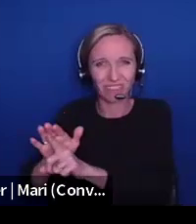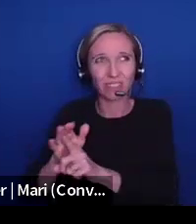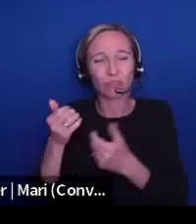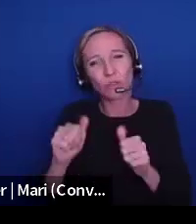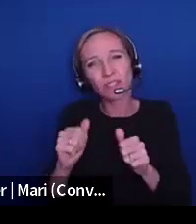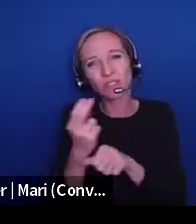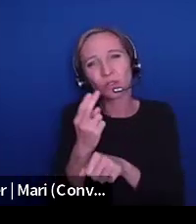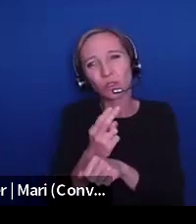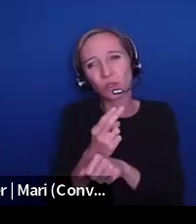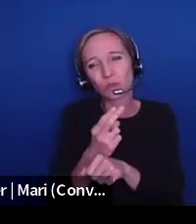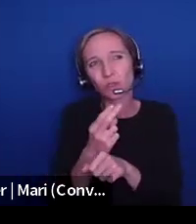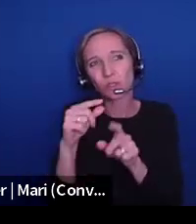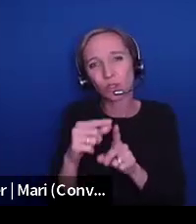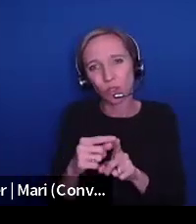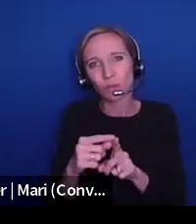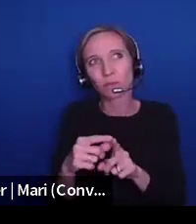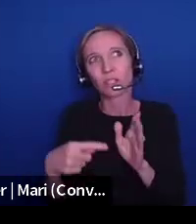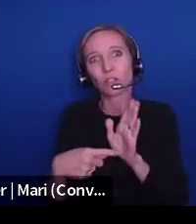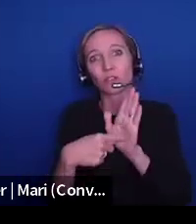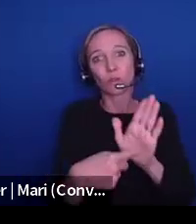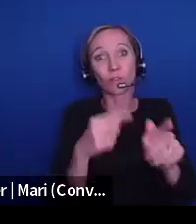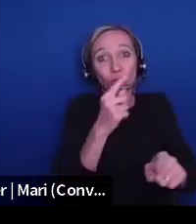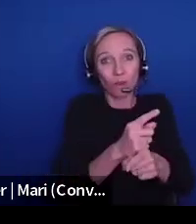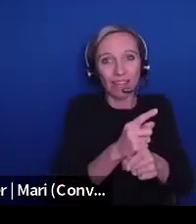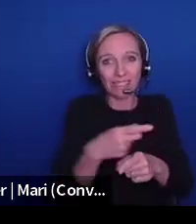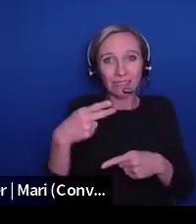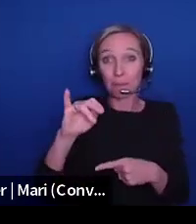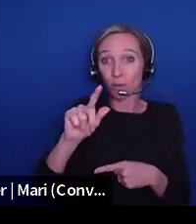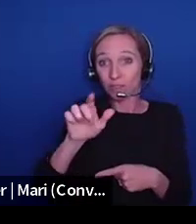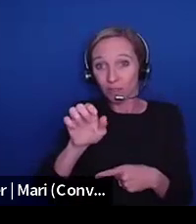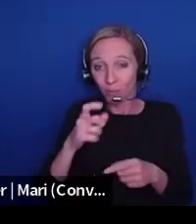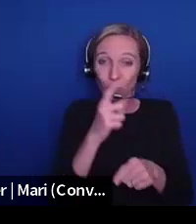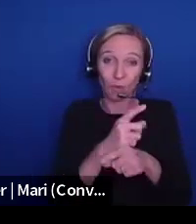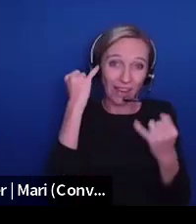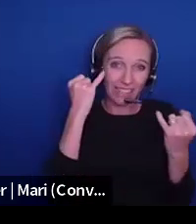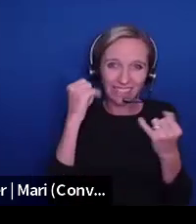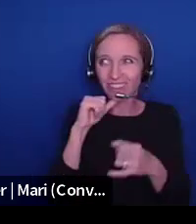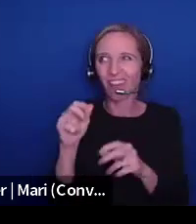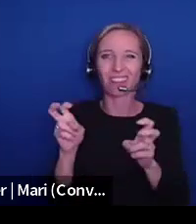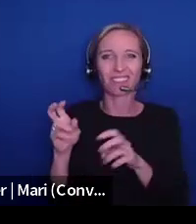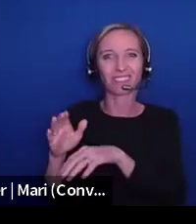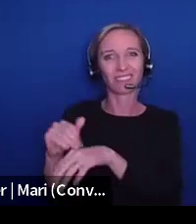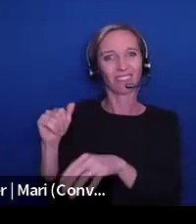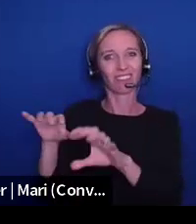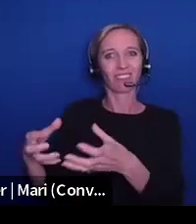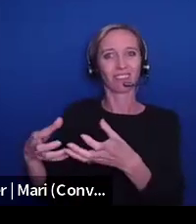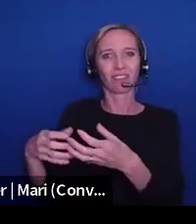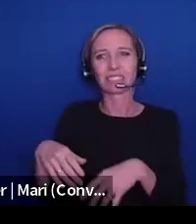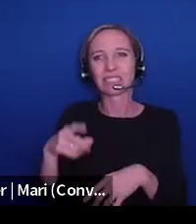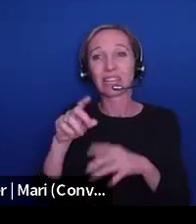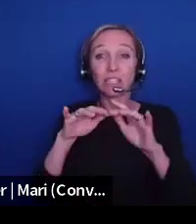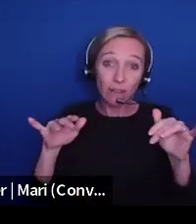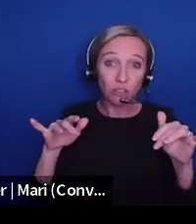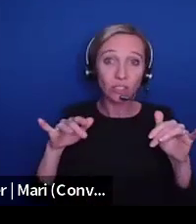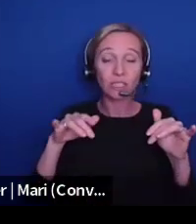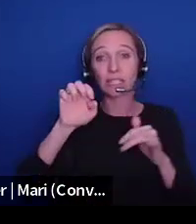terms that are evoking principles rather than calling out specific, like diversity, equity,